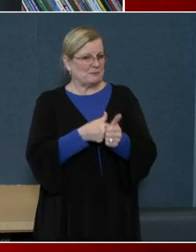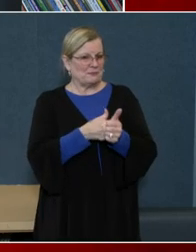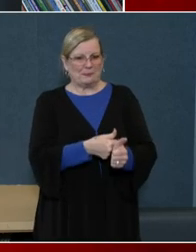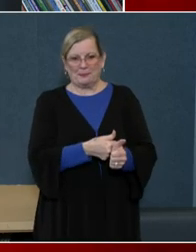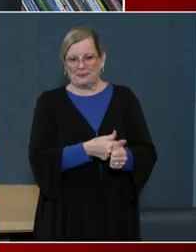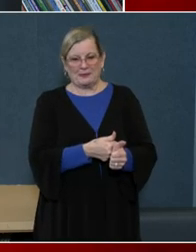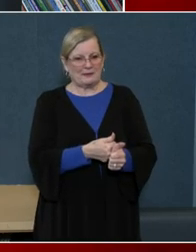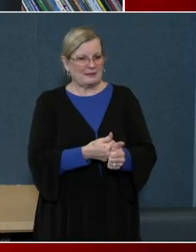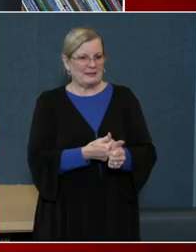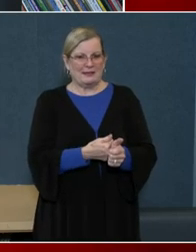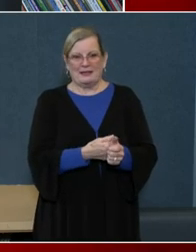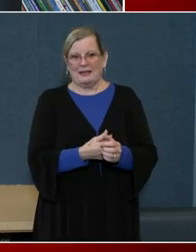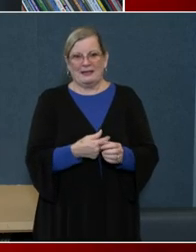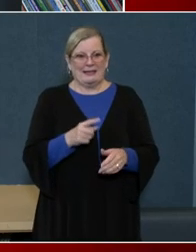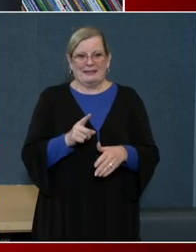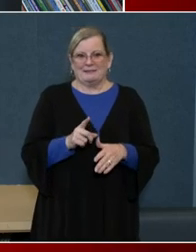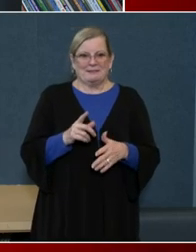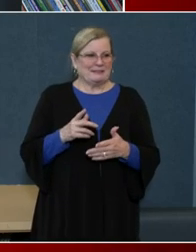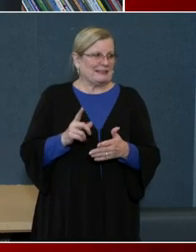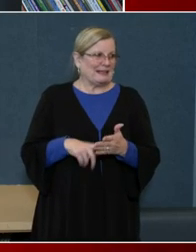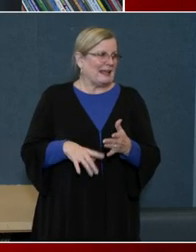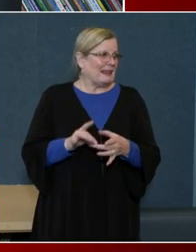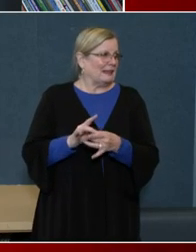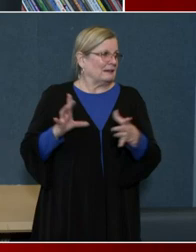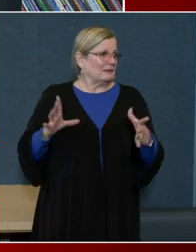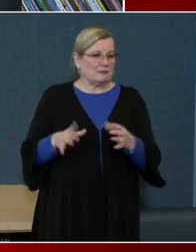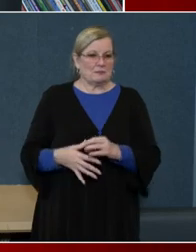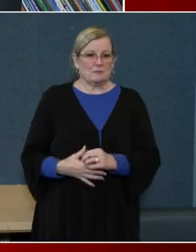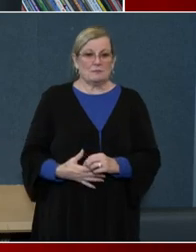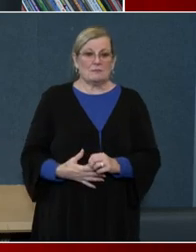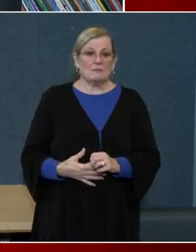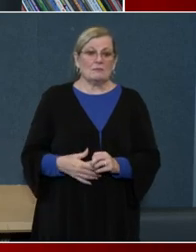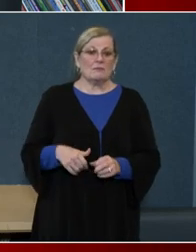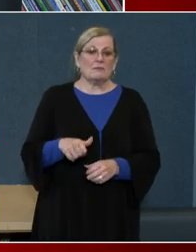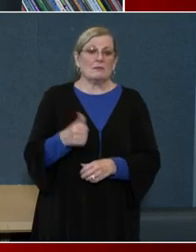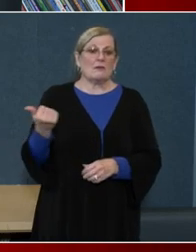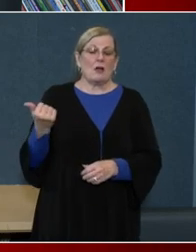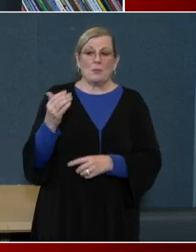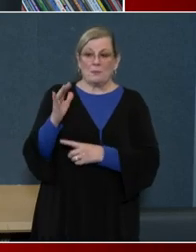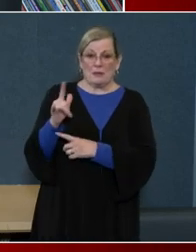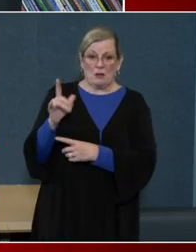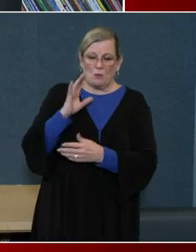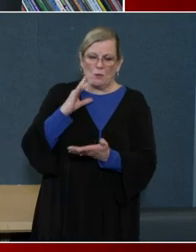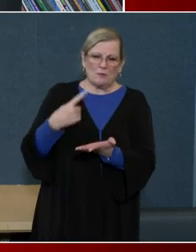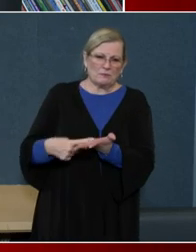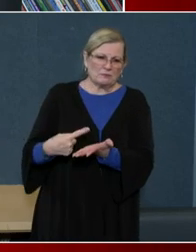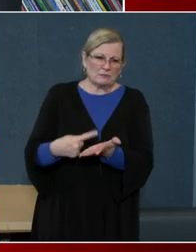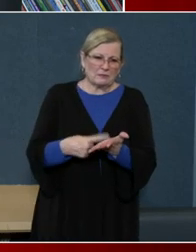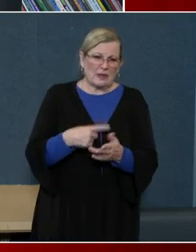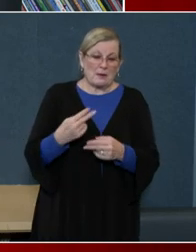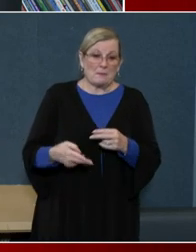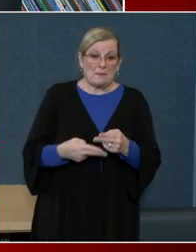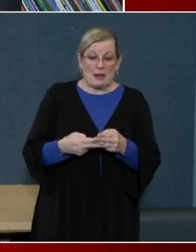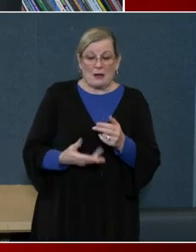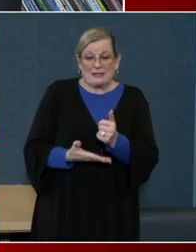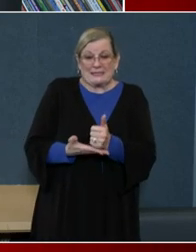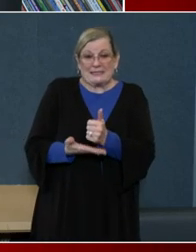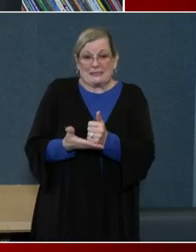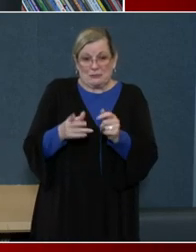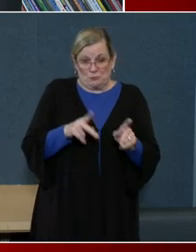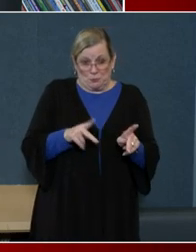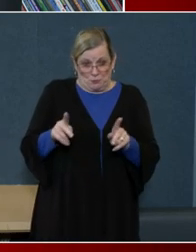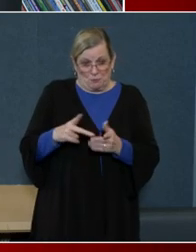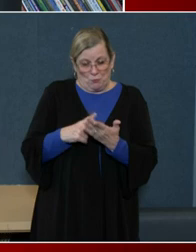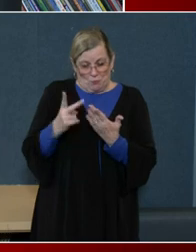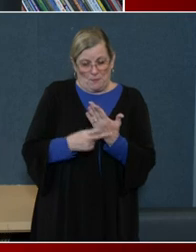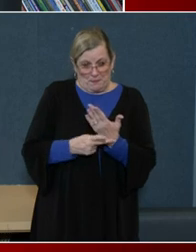bill attempts to address that. Another bill concerns emergency rental assistance program, trying to broaden